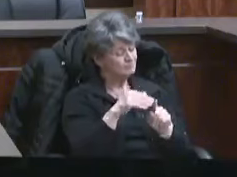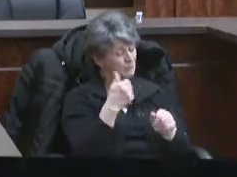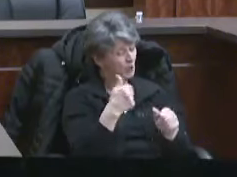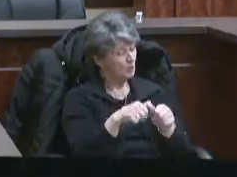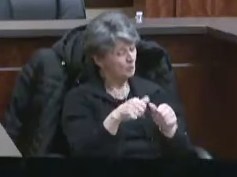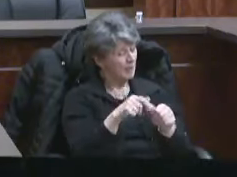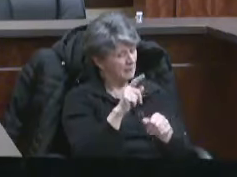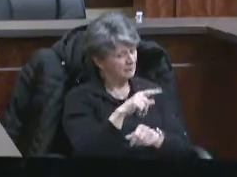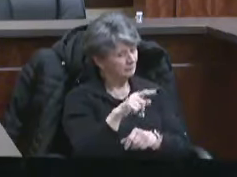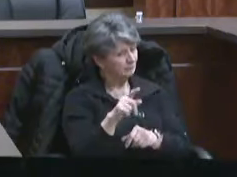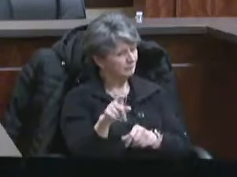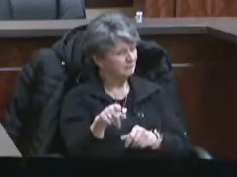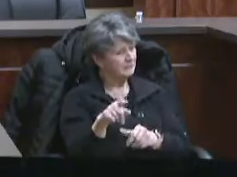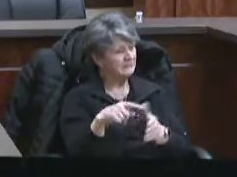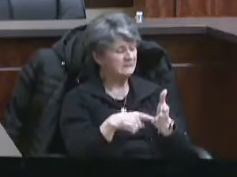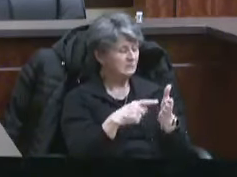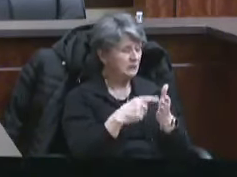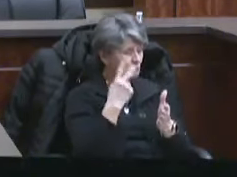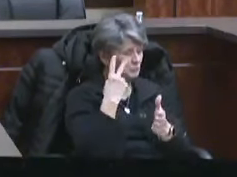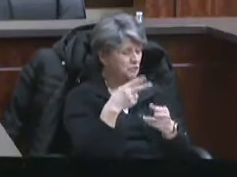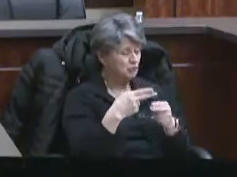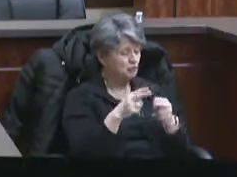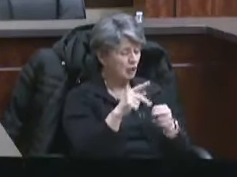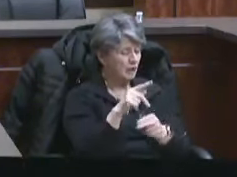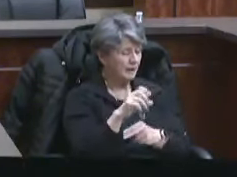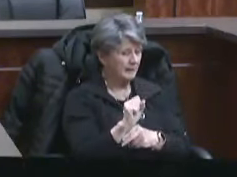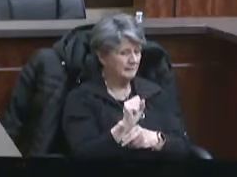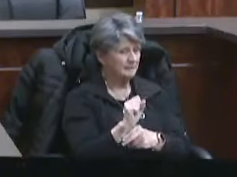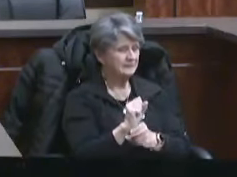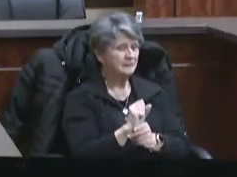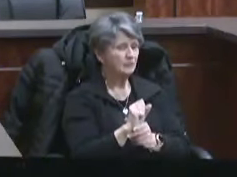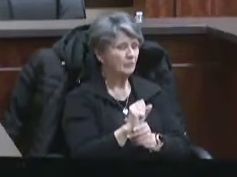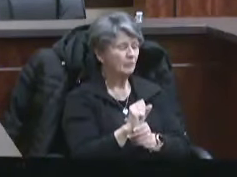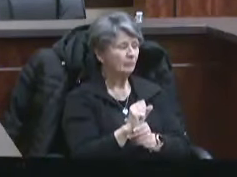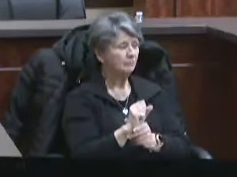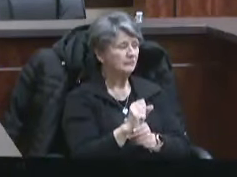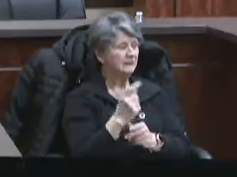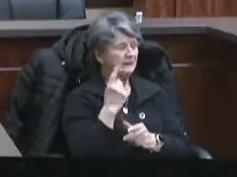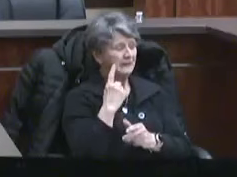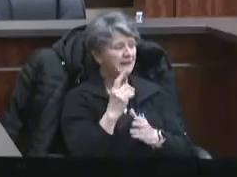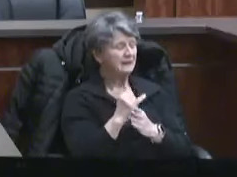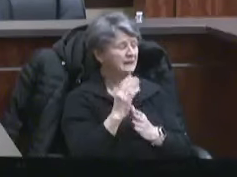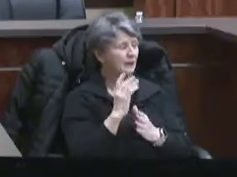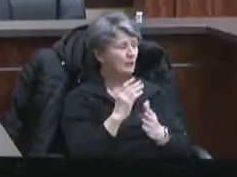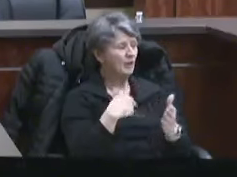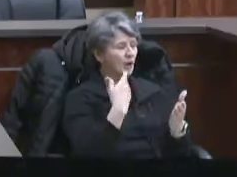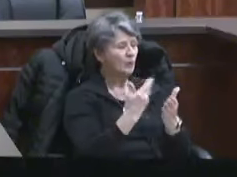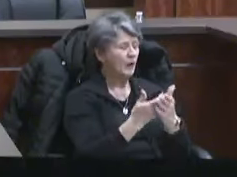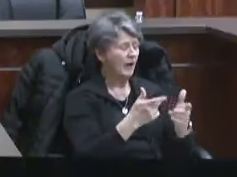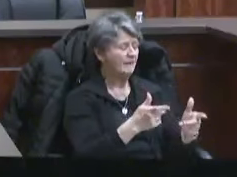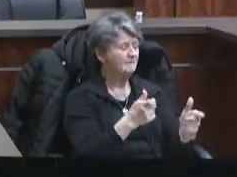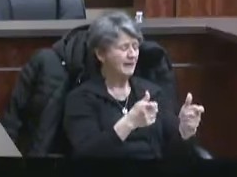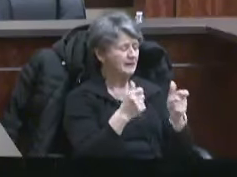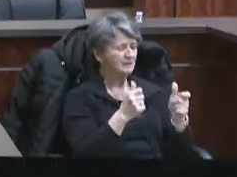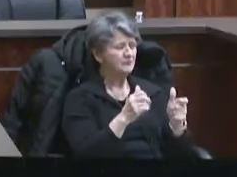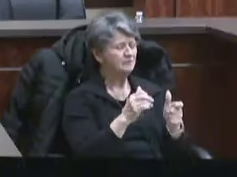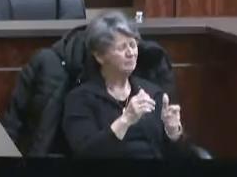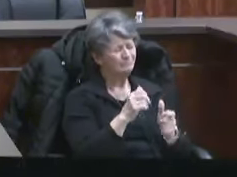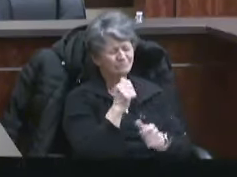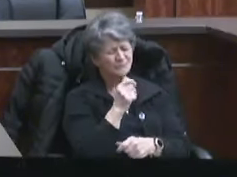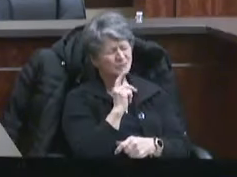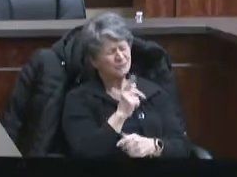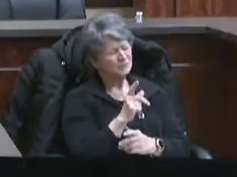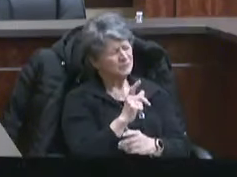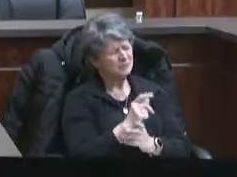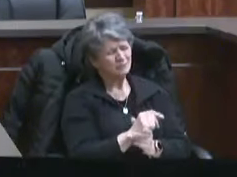seeing shortcuts. You know, where people are taking shortcuts to thinking they're going to get there faster. That's just not the case. We want to remind